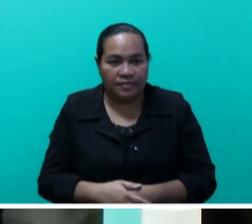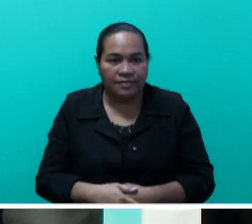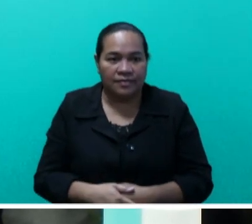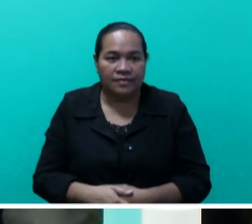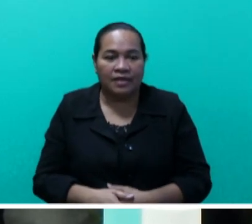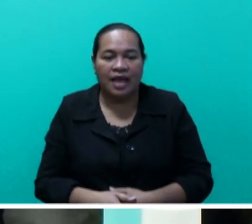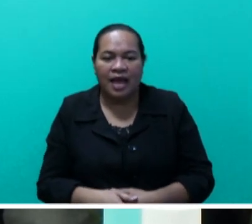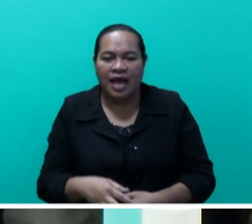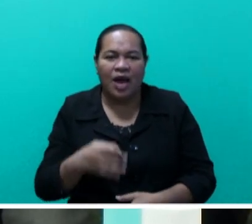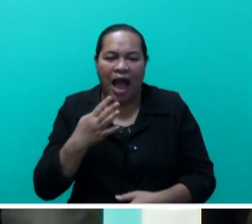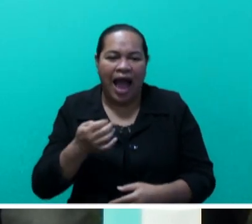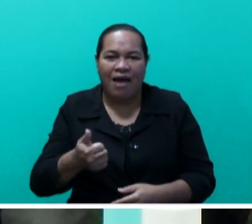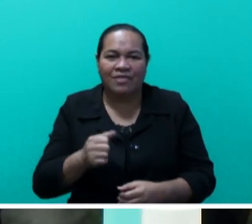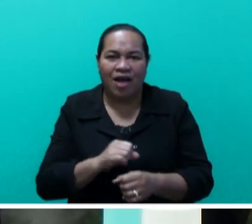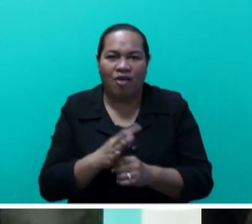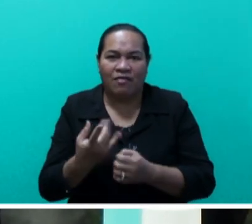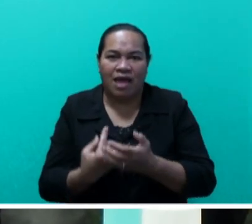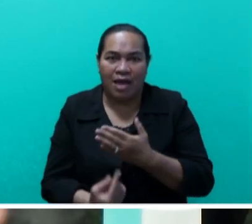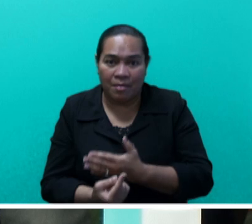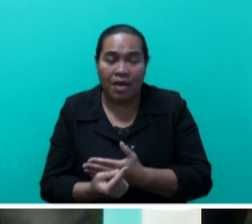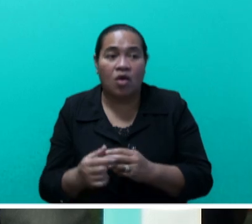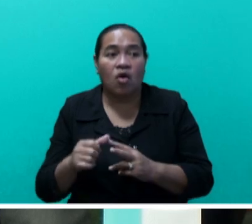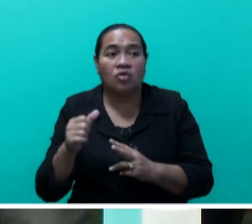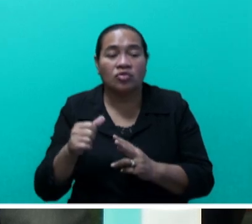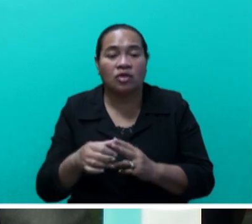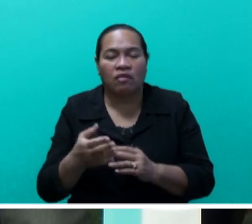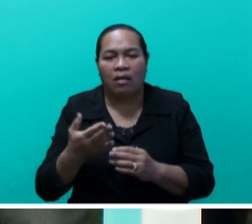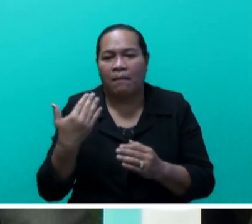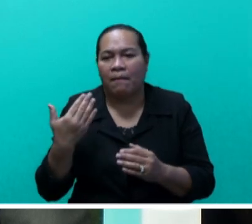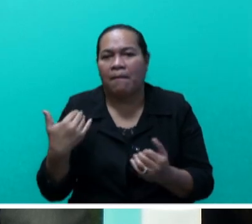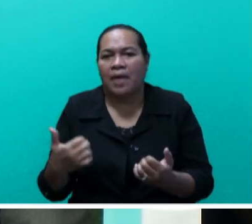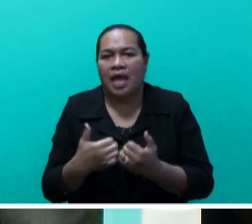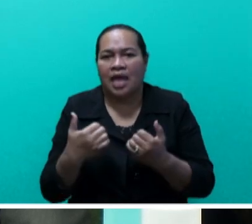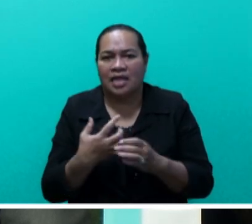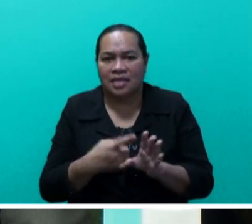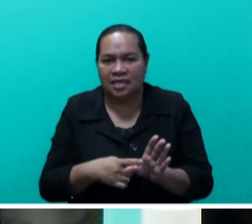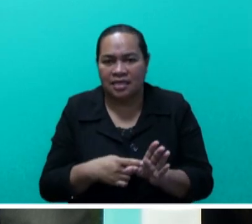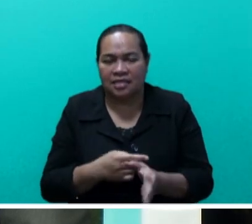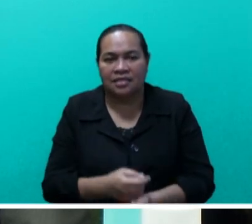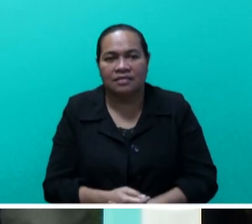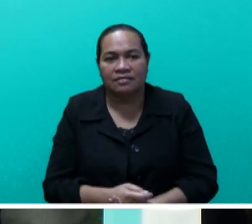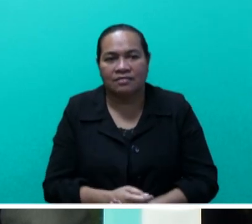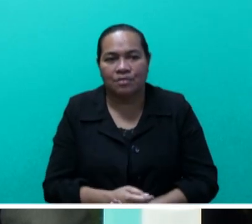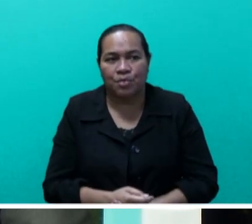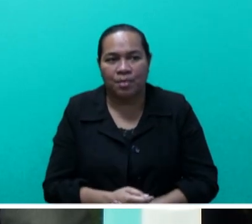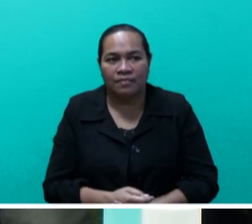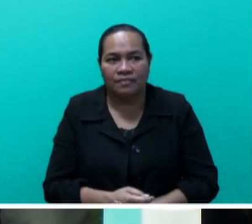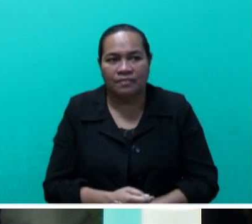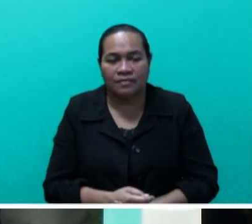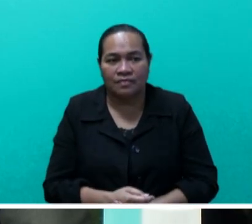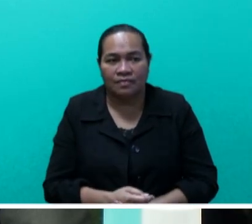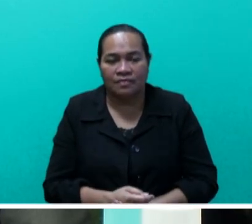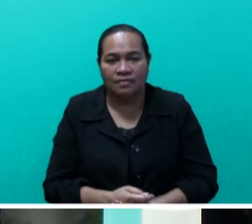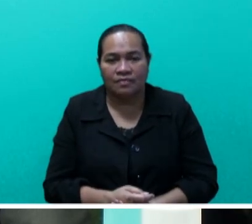after COVID and in the last so many fiscal years. And some of